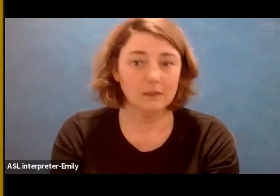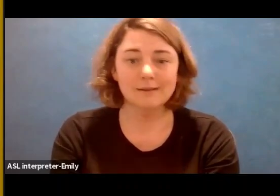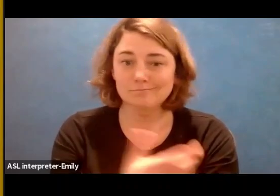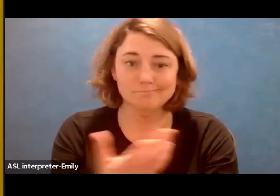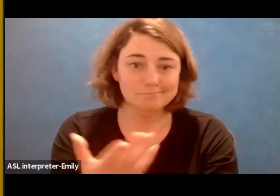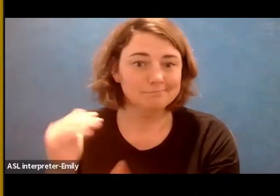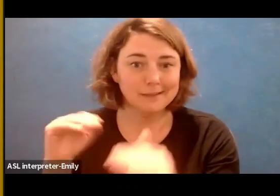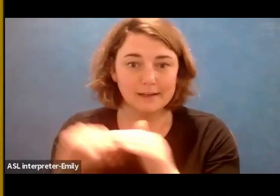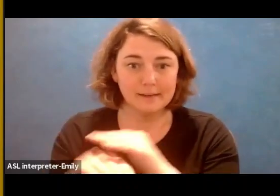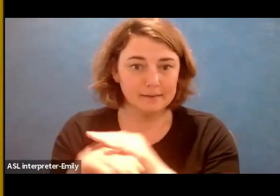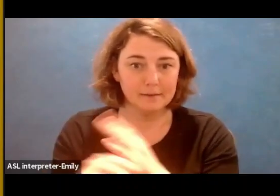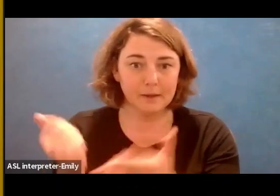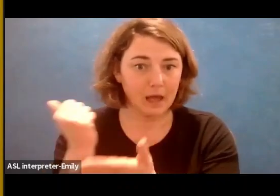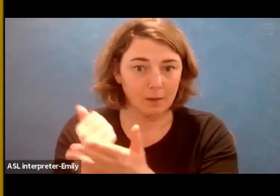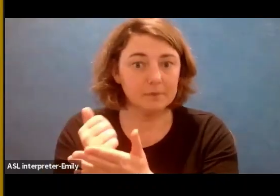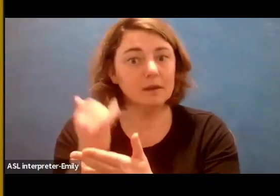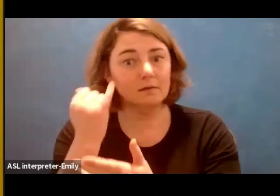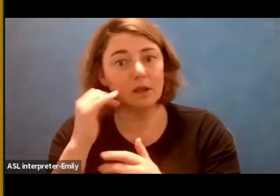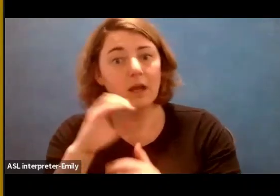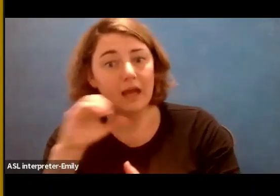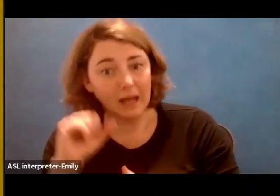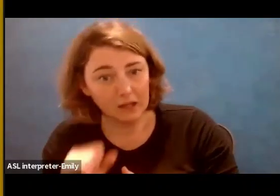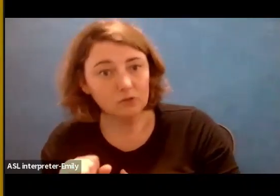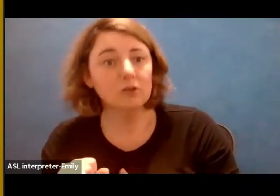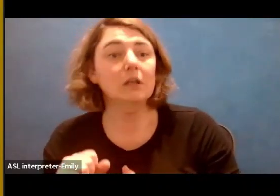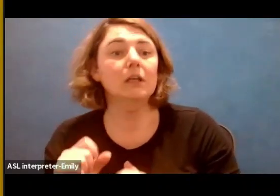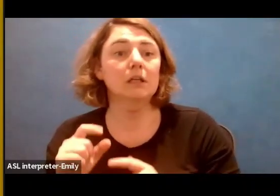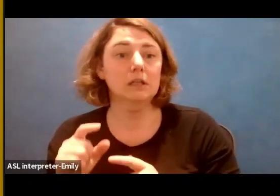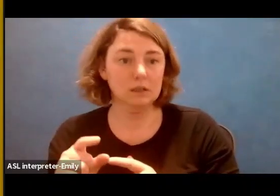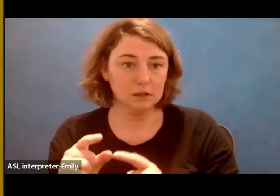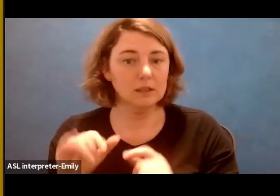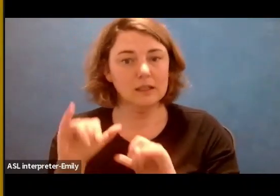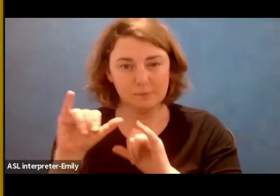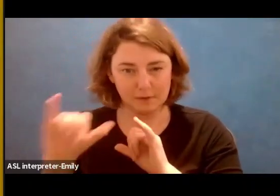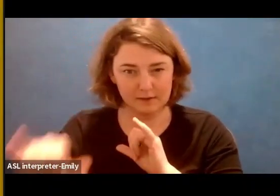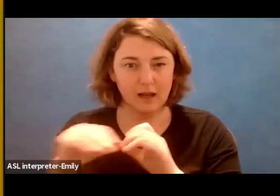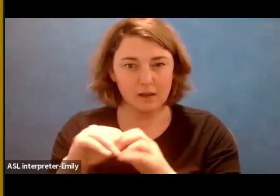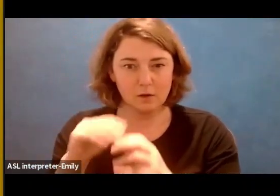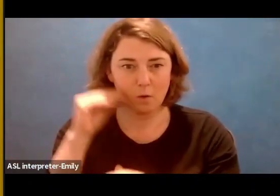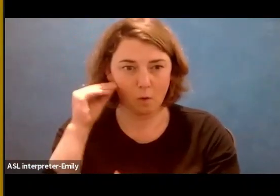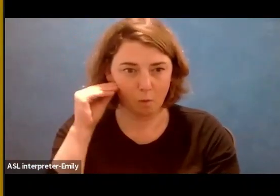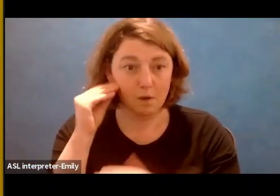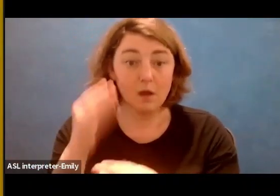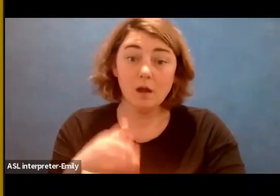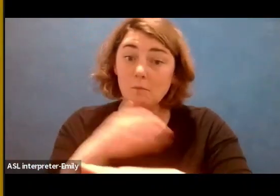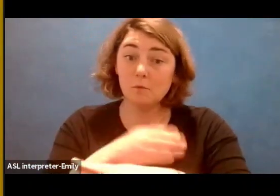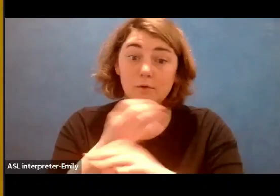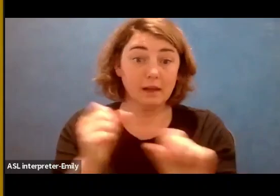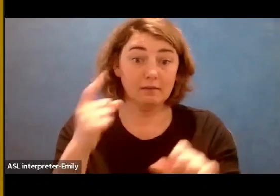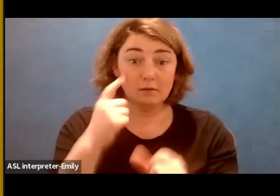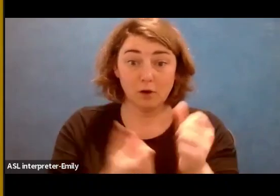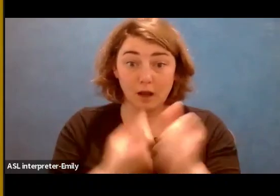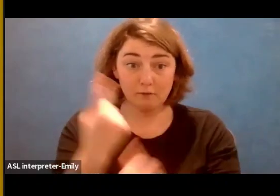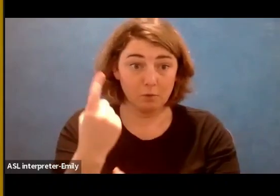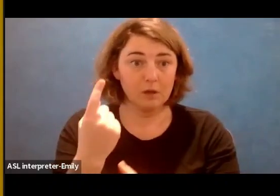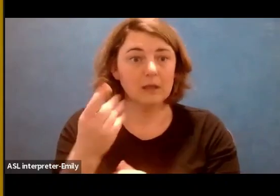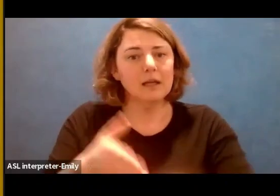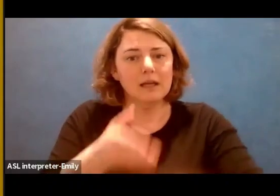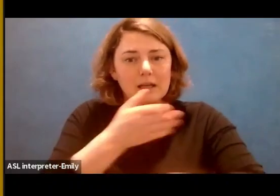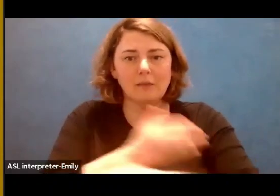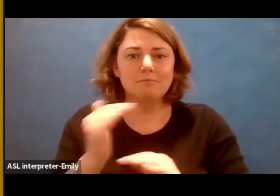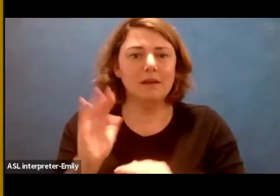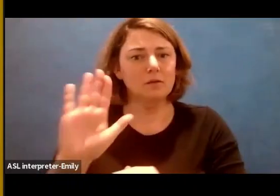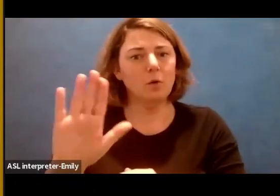Certainly accessibility helps with aging in place, giving people another 5 to 7 years in their home. It certainly improves safety for everyone, enhances your home